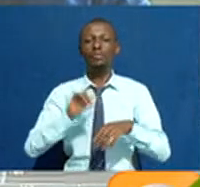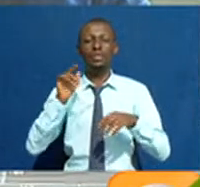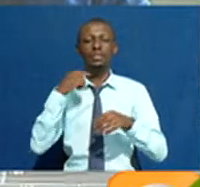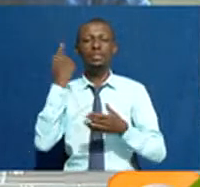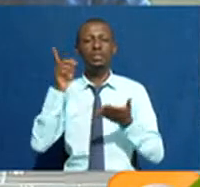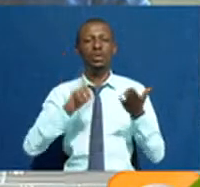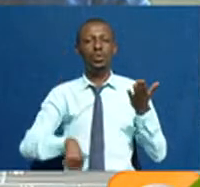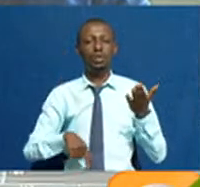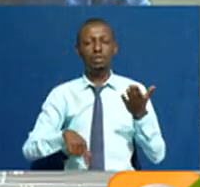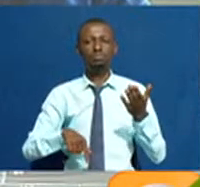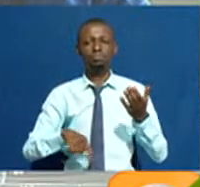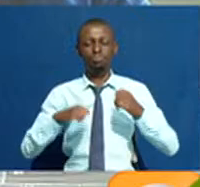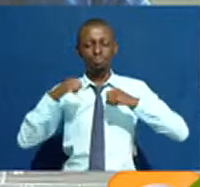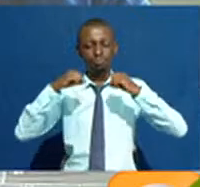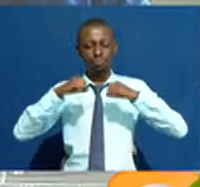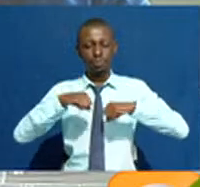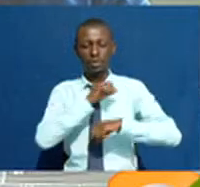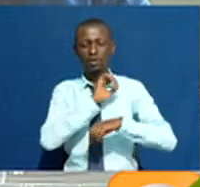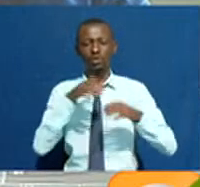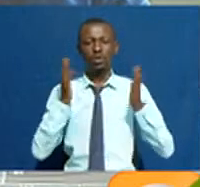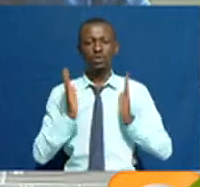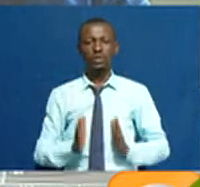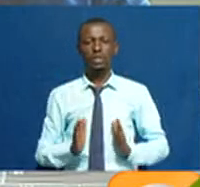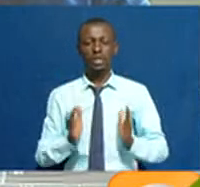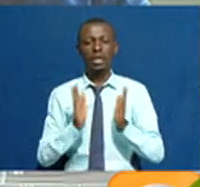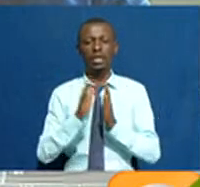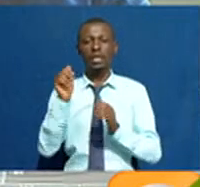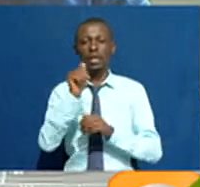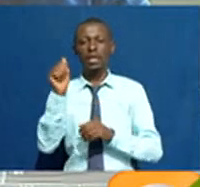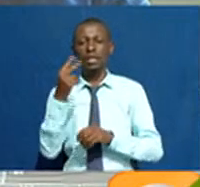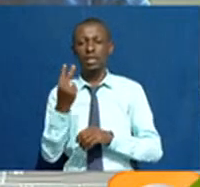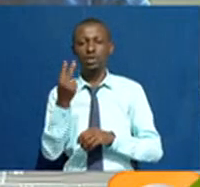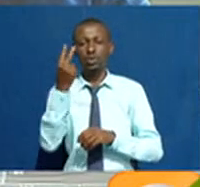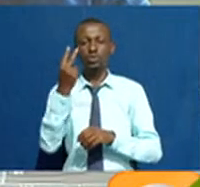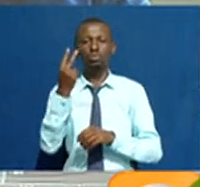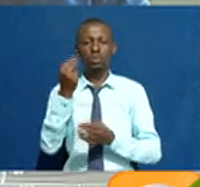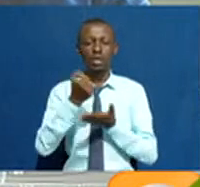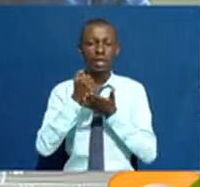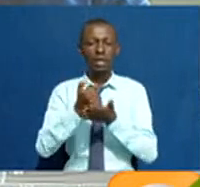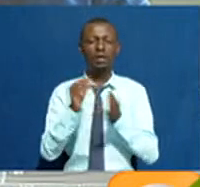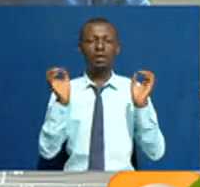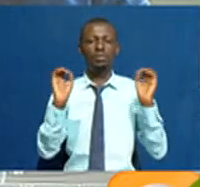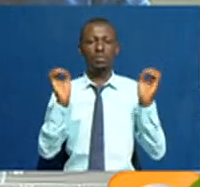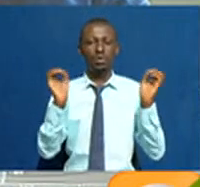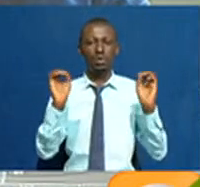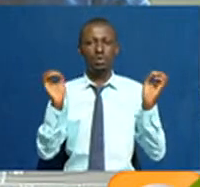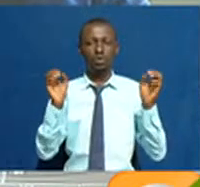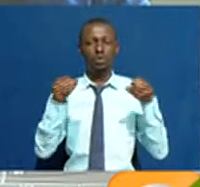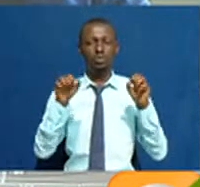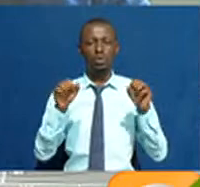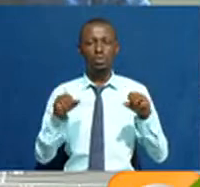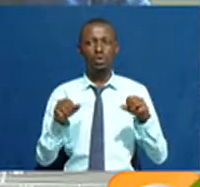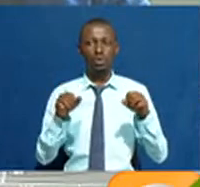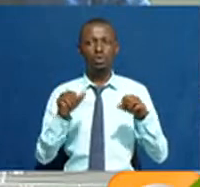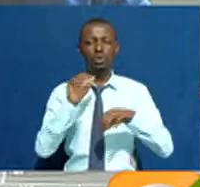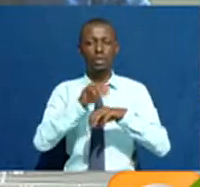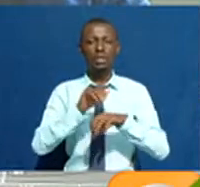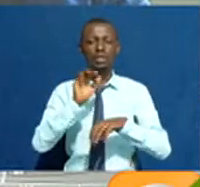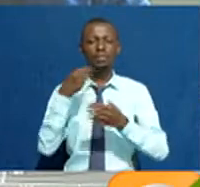say arraignment of Senator Jackson Mandago and two others will do little, if any, in restoring their